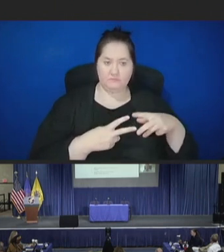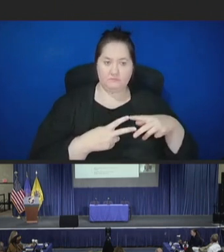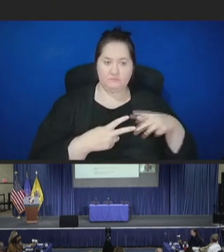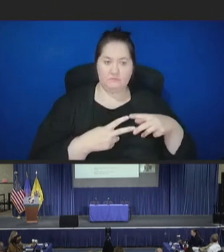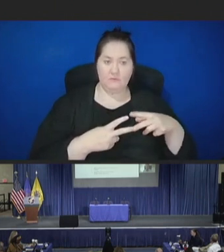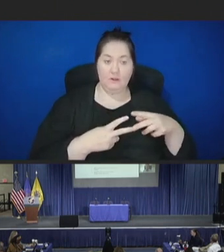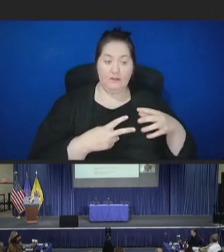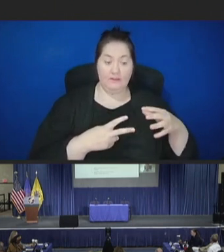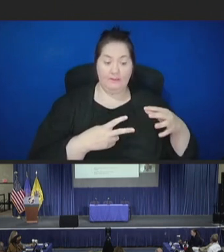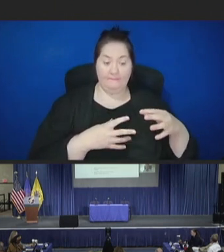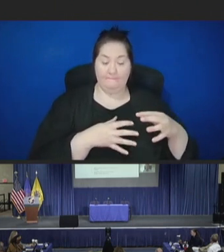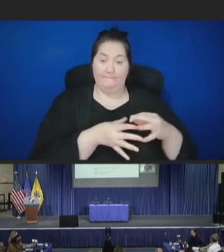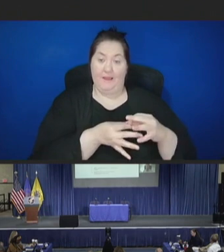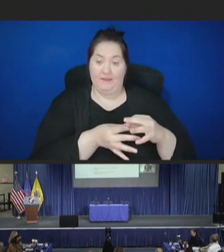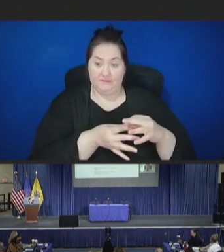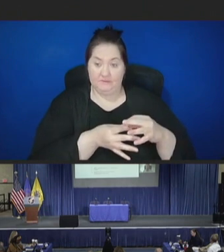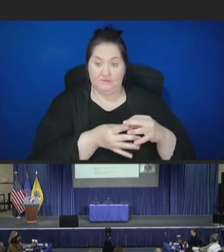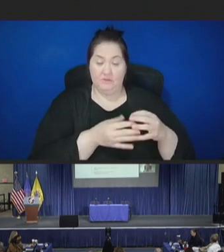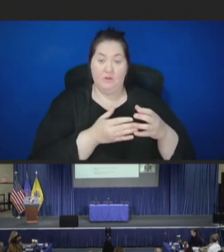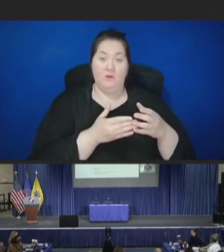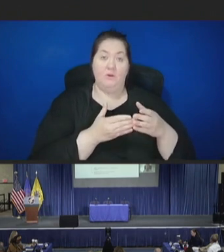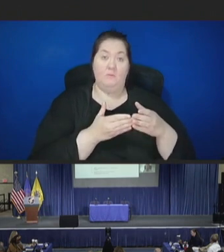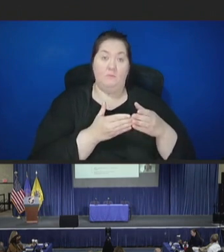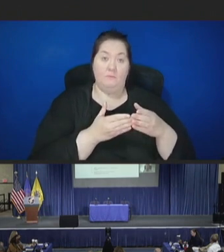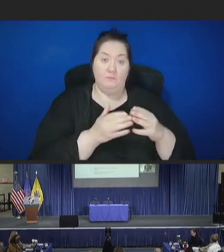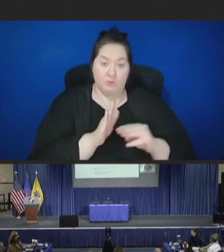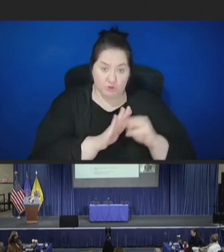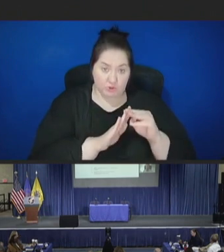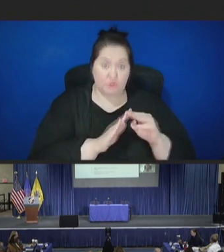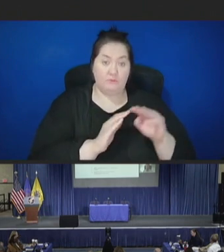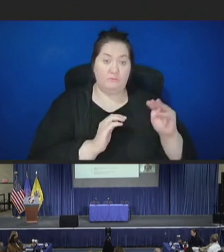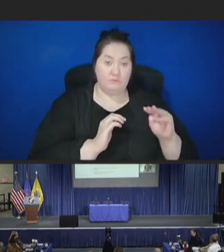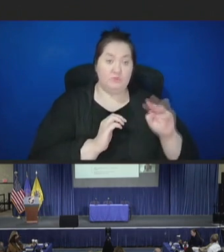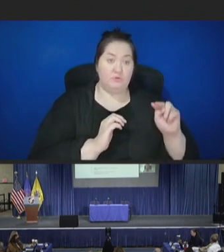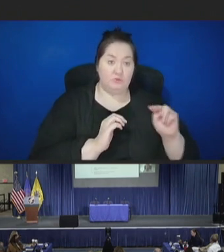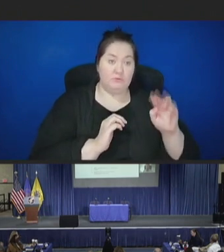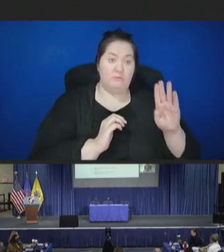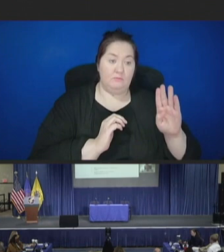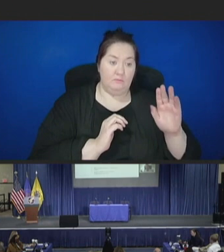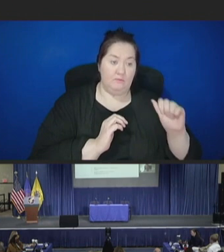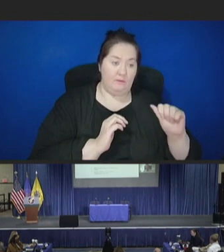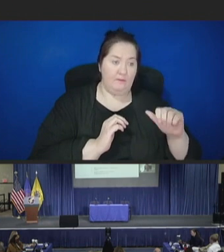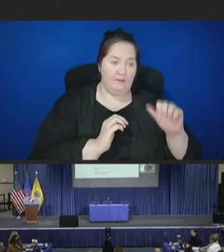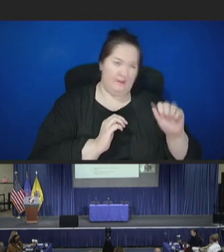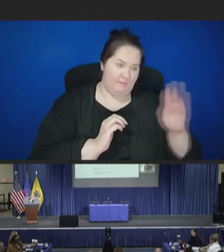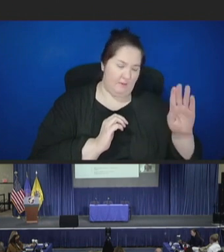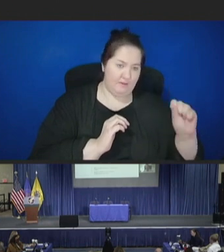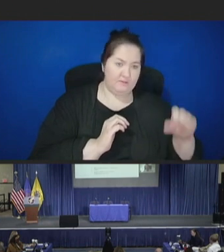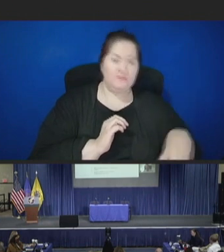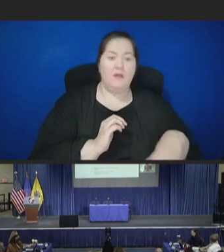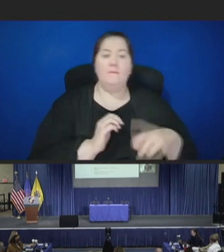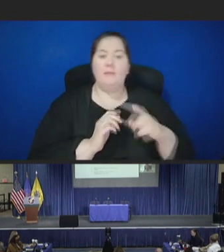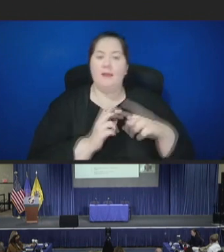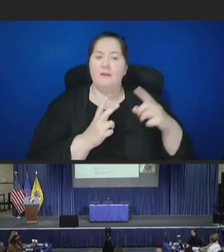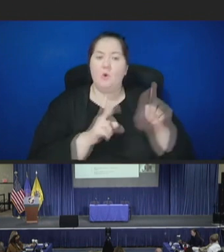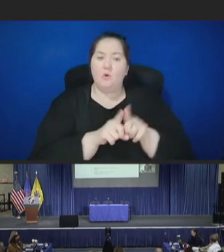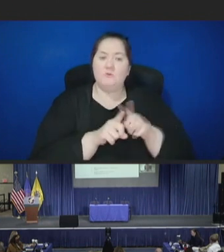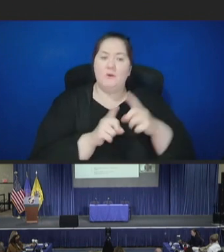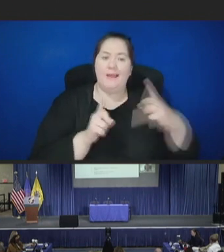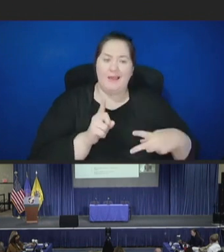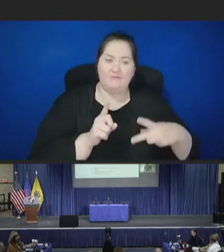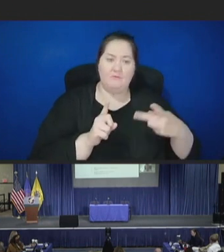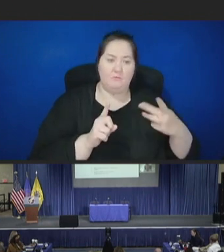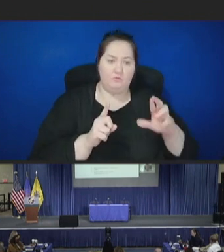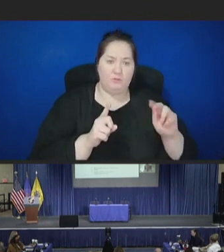bind the mature broadly neutralizing antibody 10E8, but they also bind to about half of the precursors, of the diverse